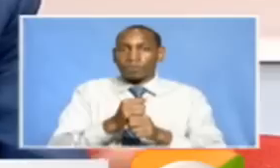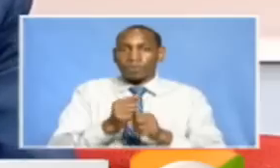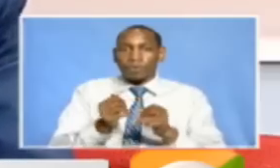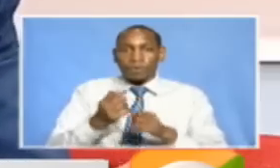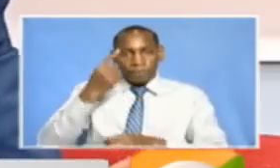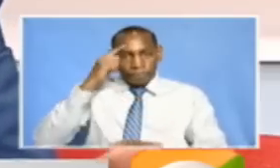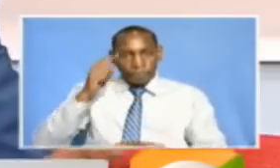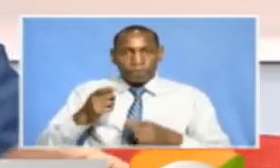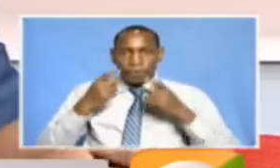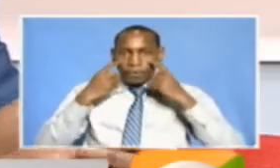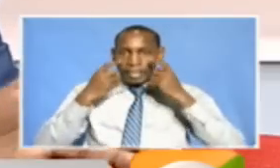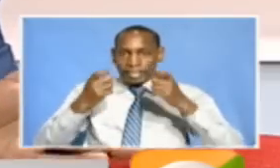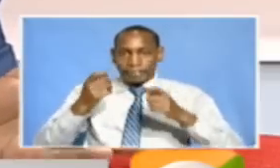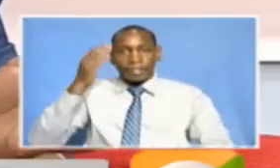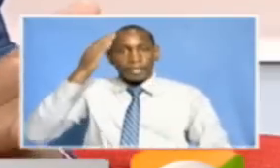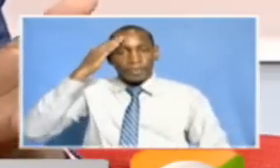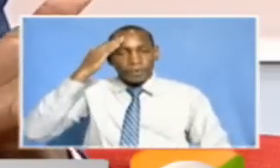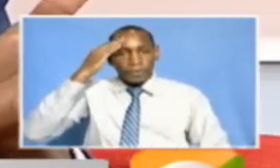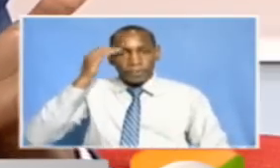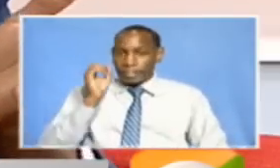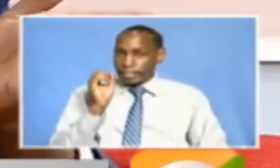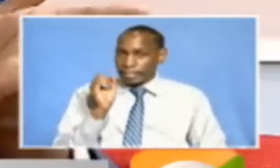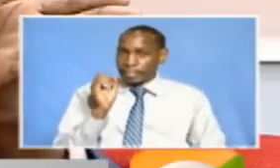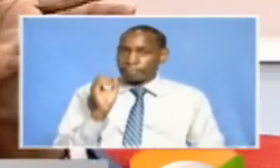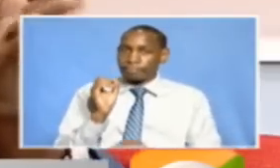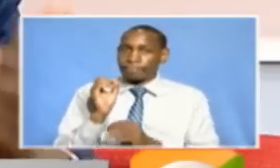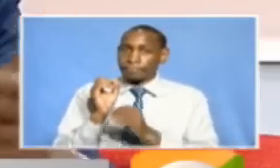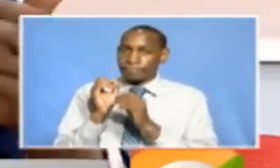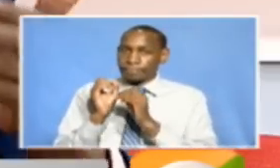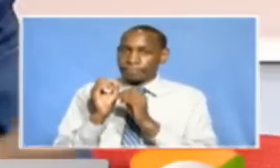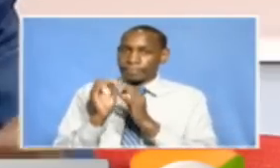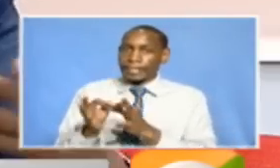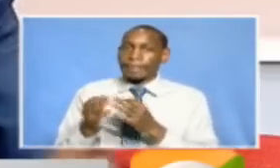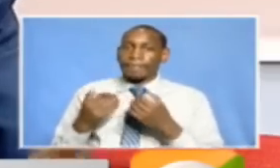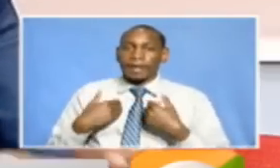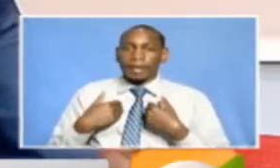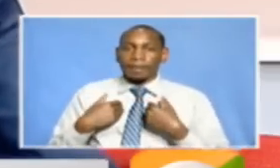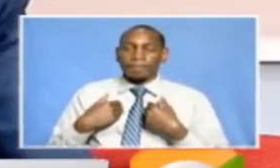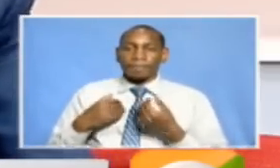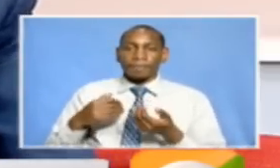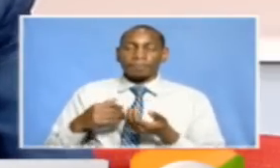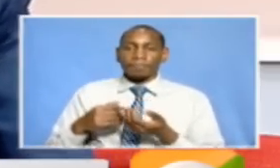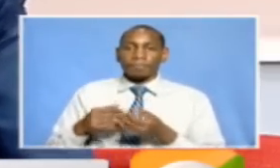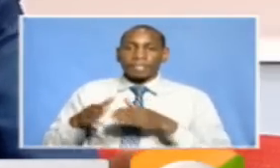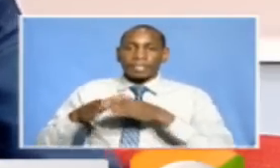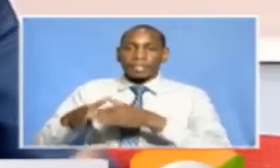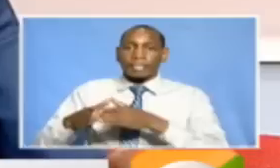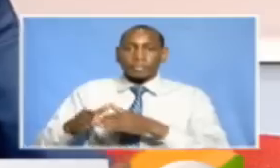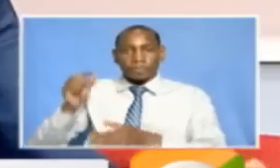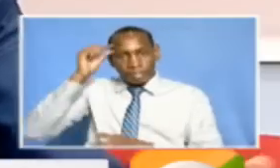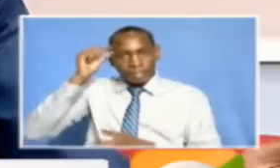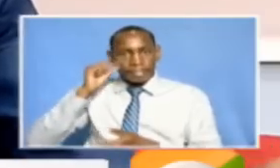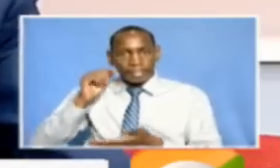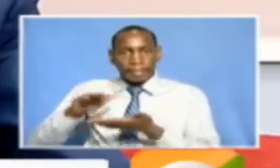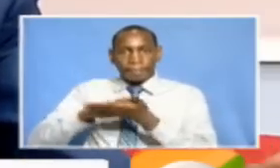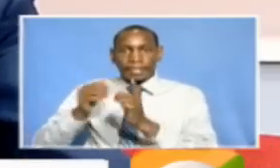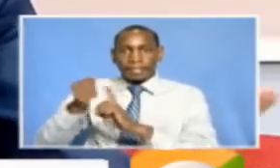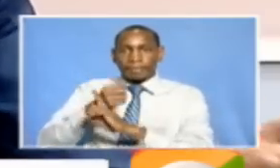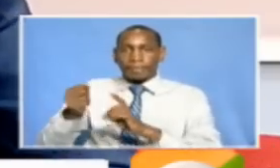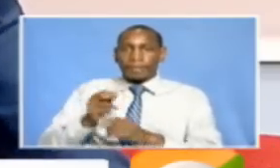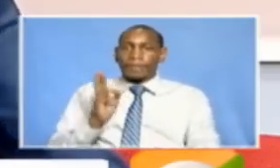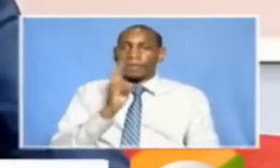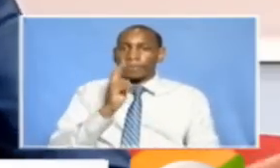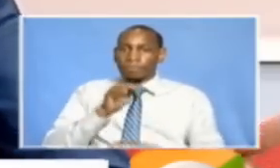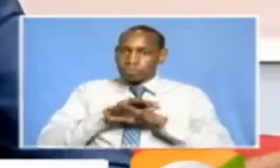we know that if there is sexual and gender-based violence, the risk of HIV transmission